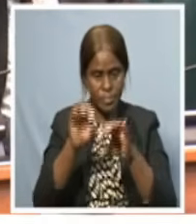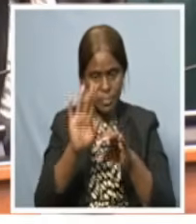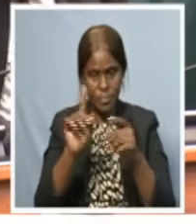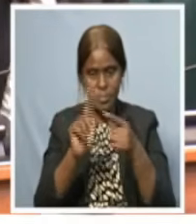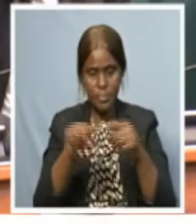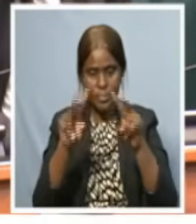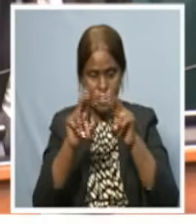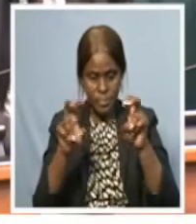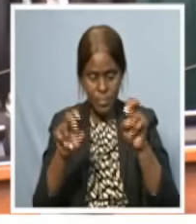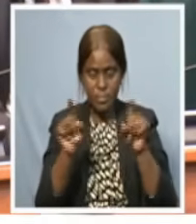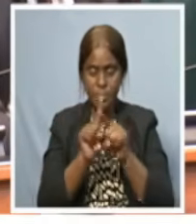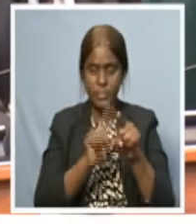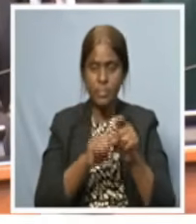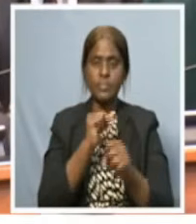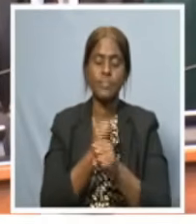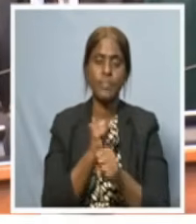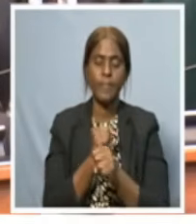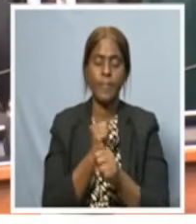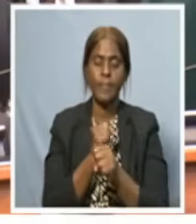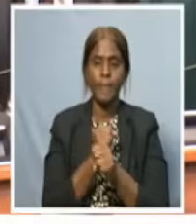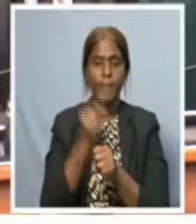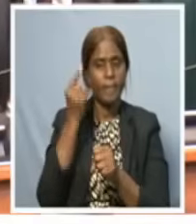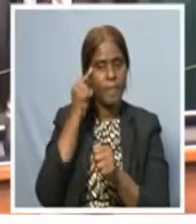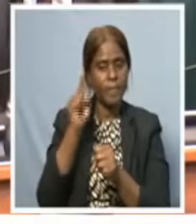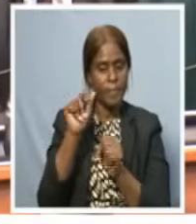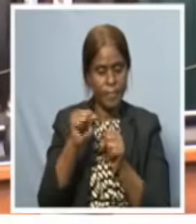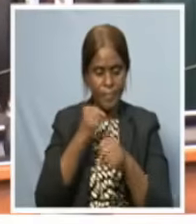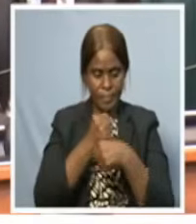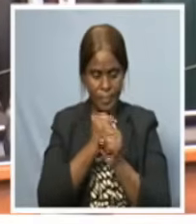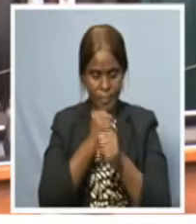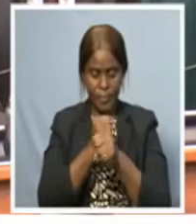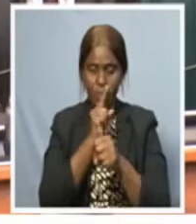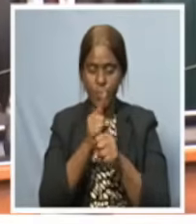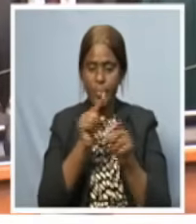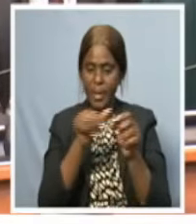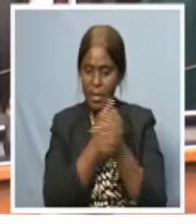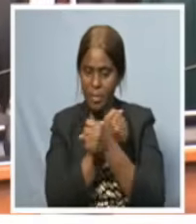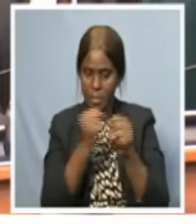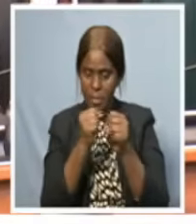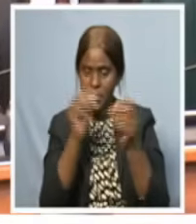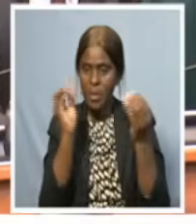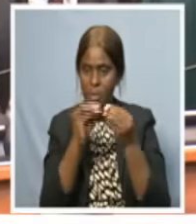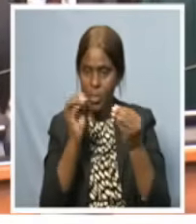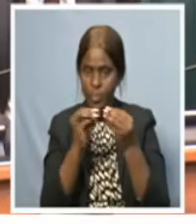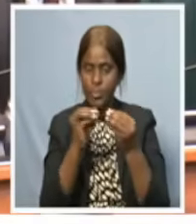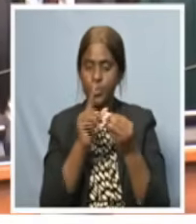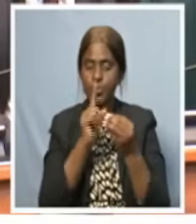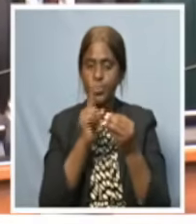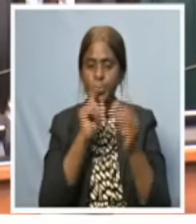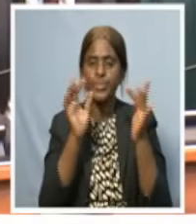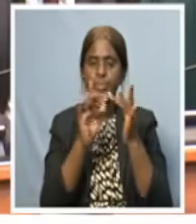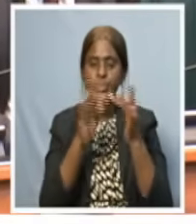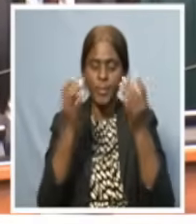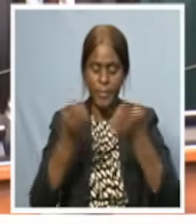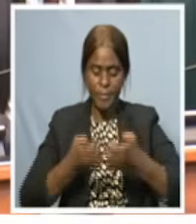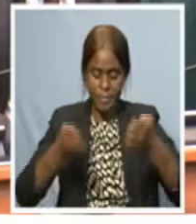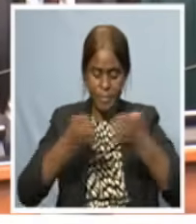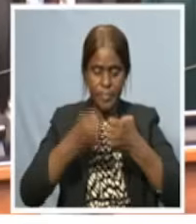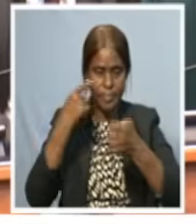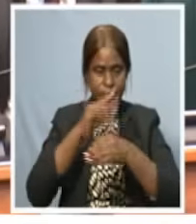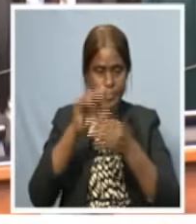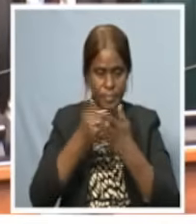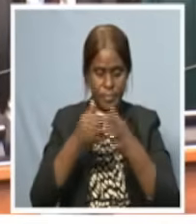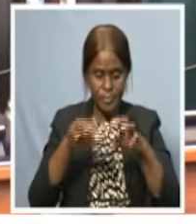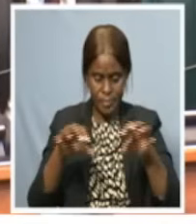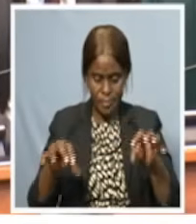continuous research and innovation, Zambia can create a safer and a more empowering online environment for